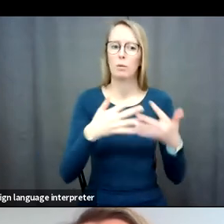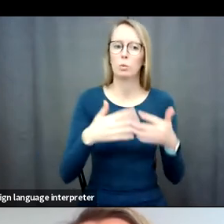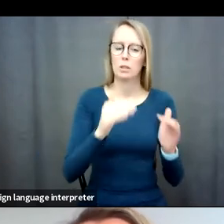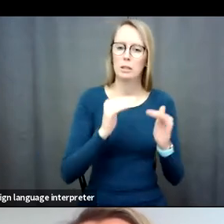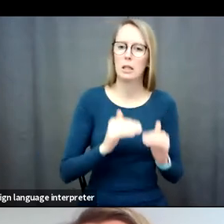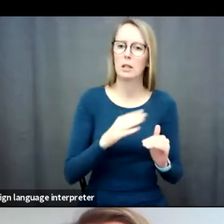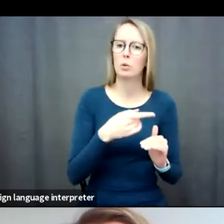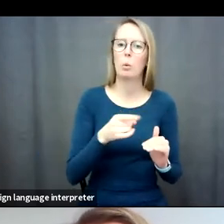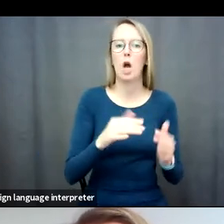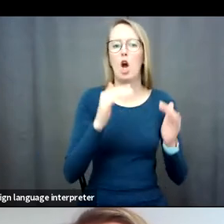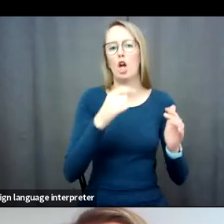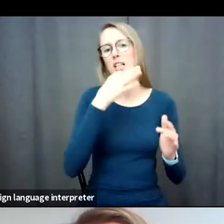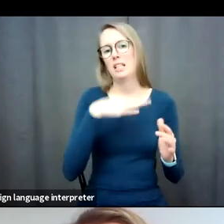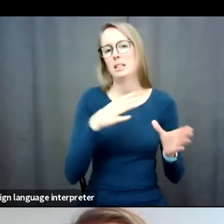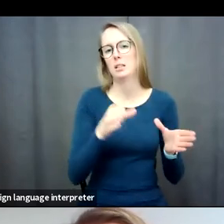a high risk group for